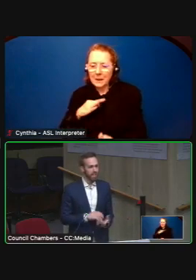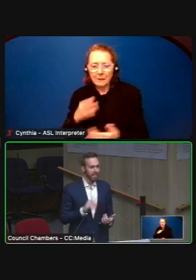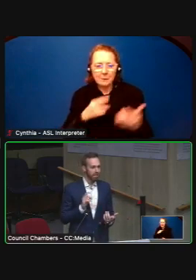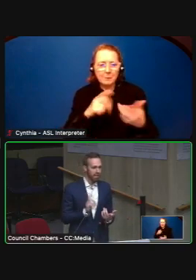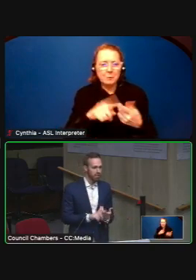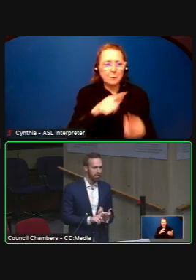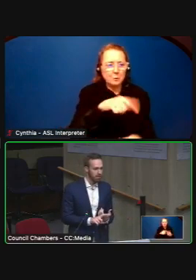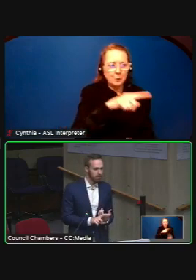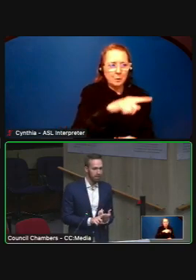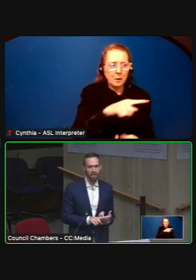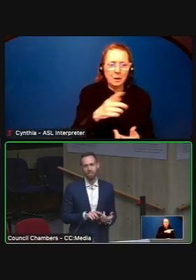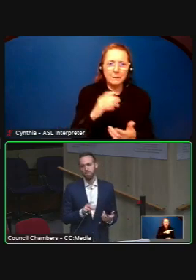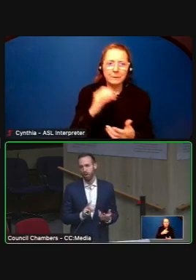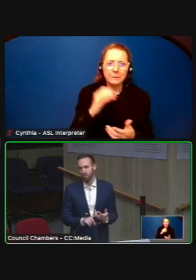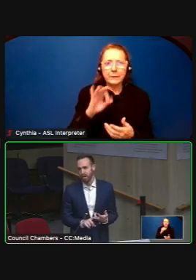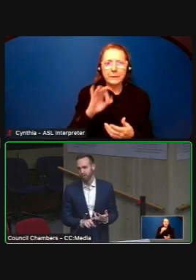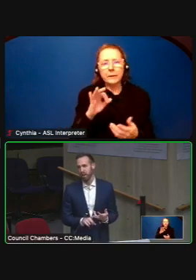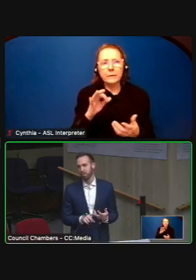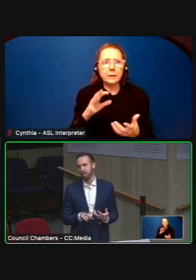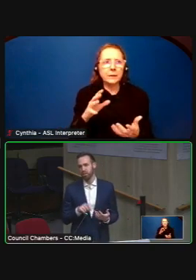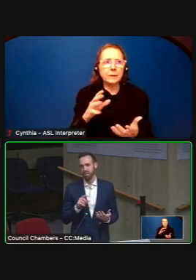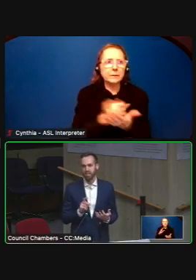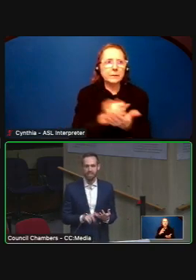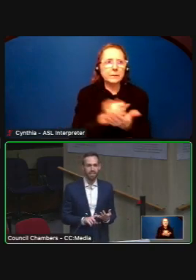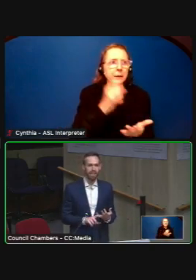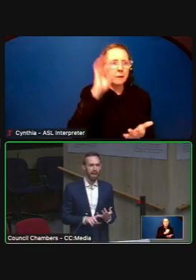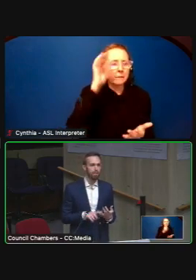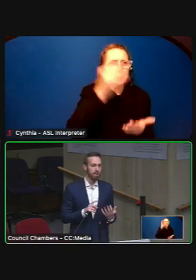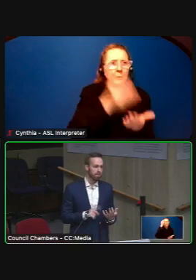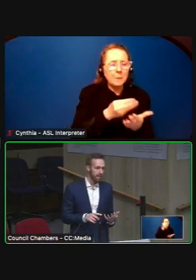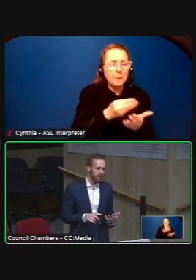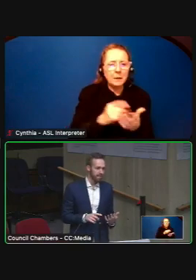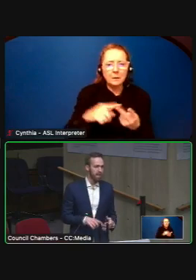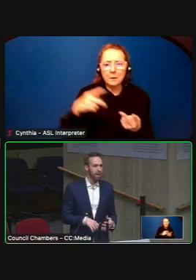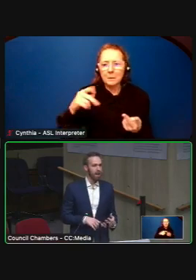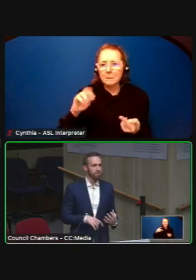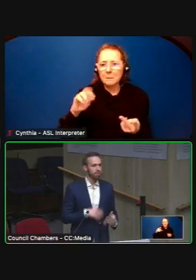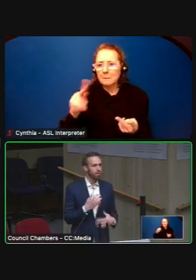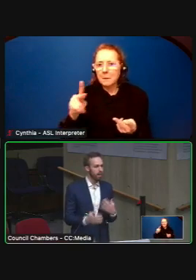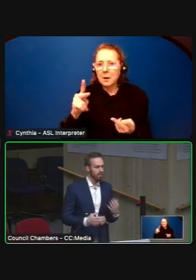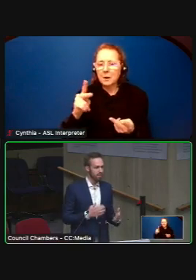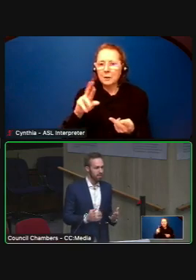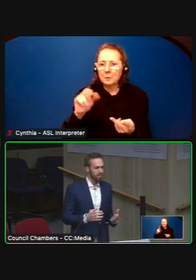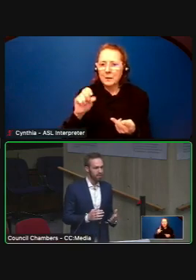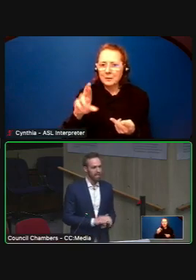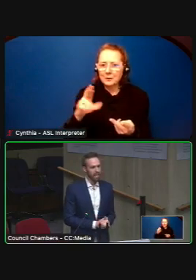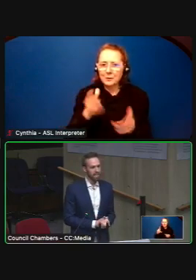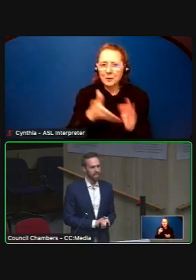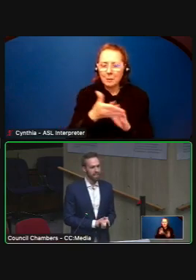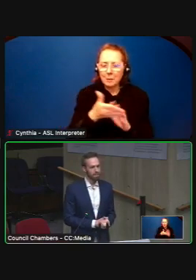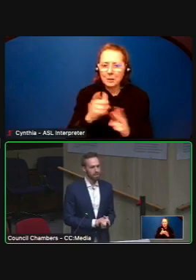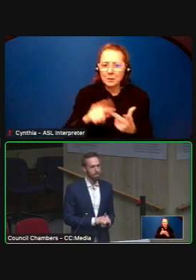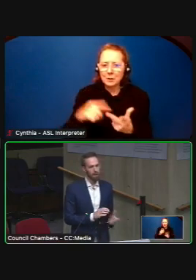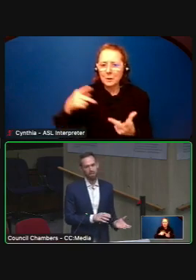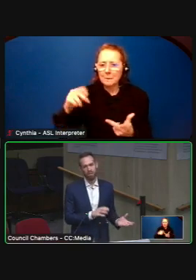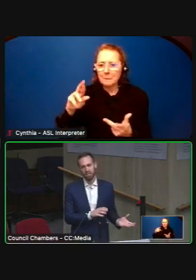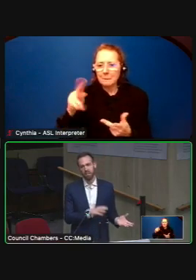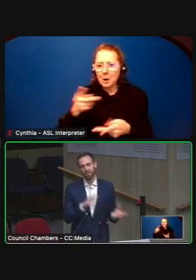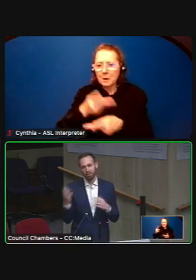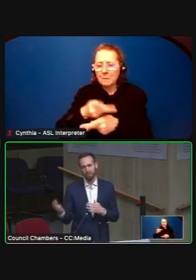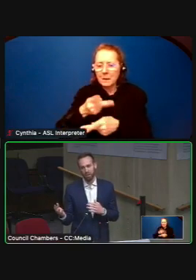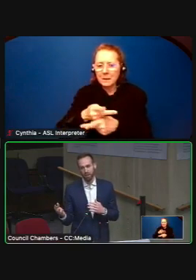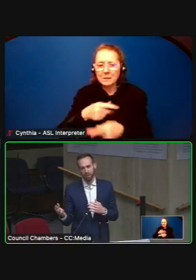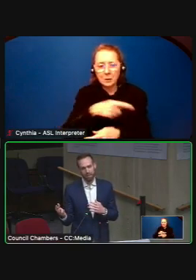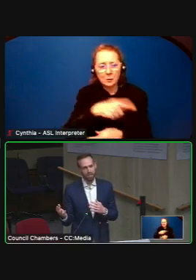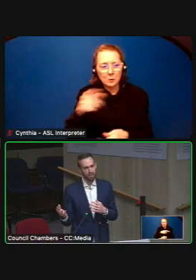it's taking advantage of federal funds, park ranger operations, things like that, parks maintenance. So you're aware of some of these funding lines and that can be part of your